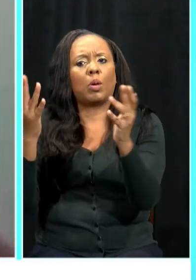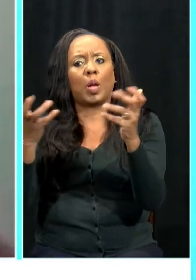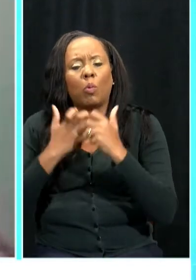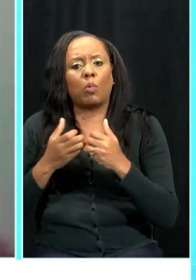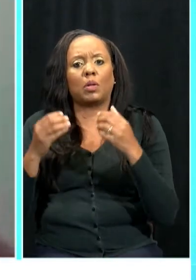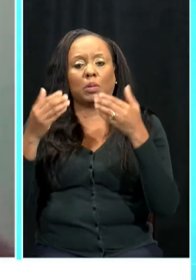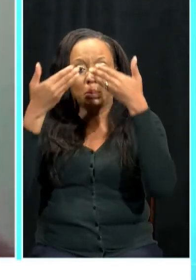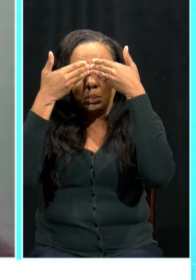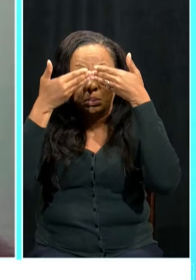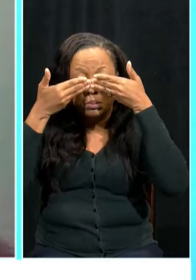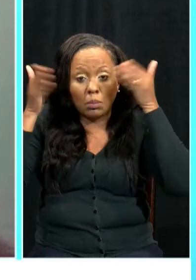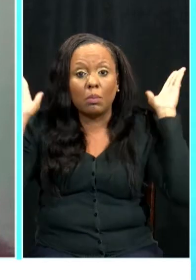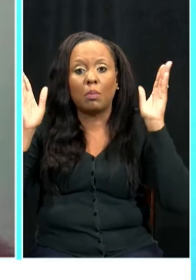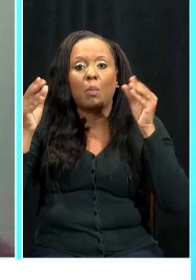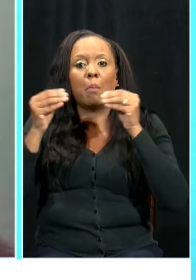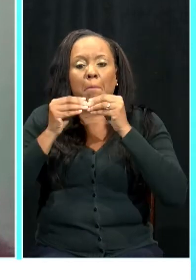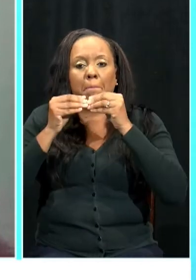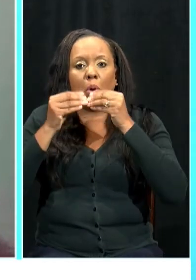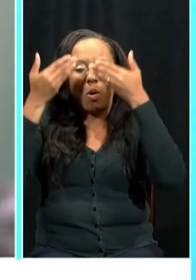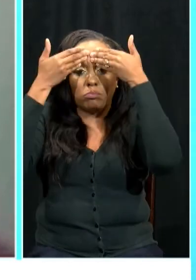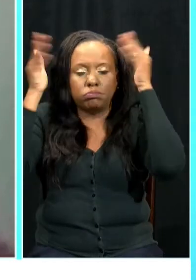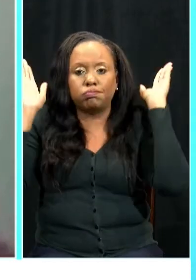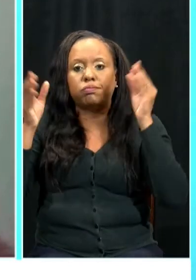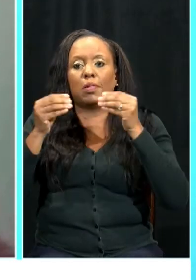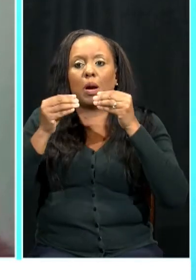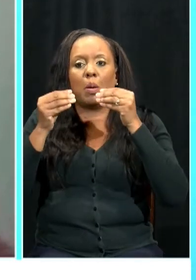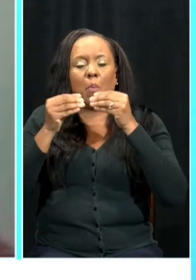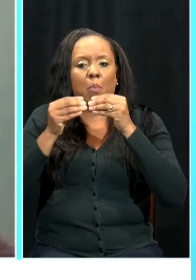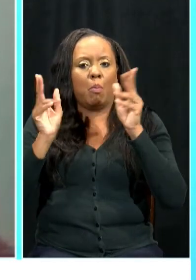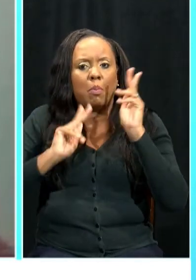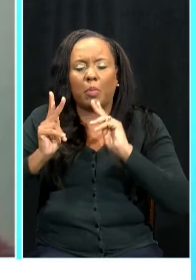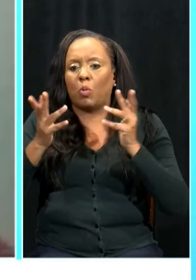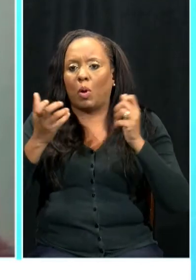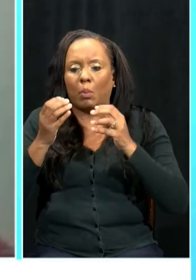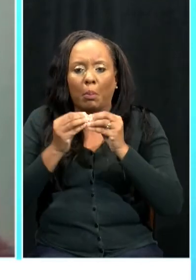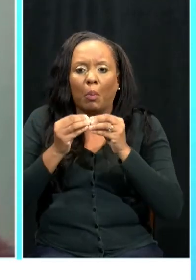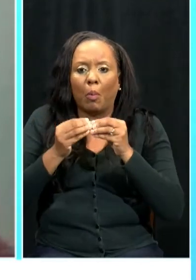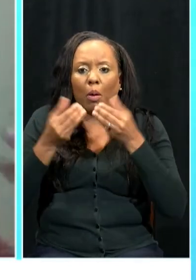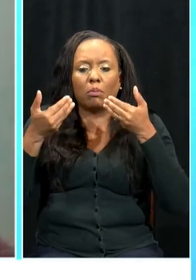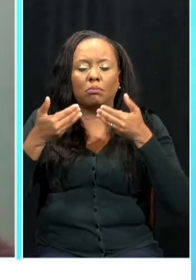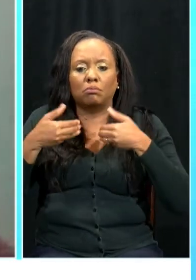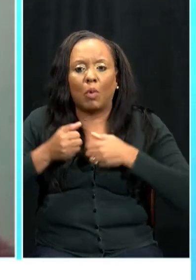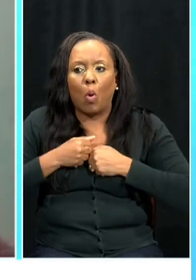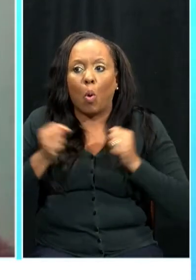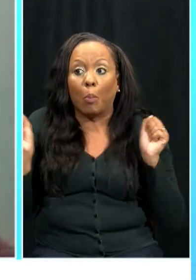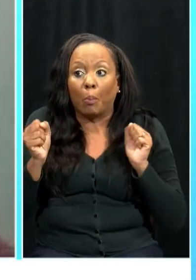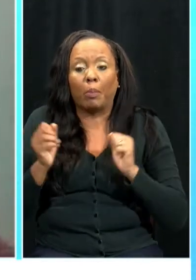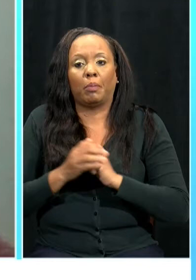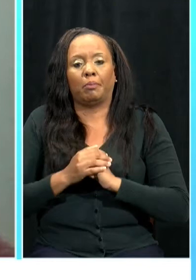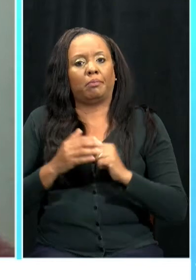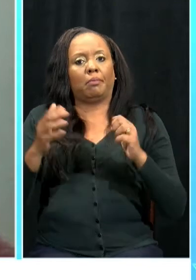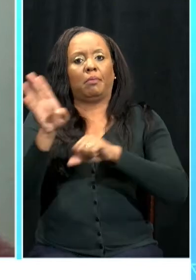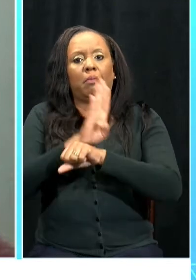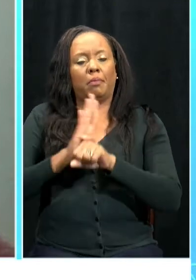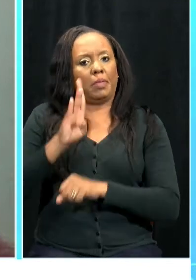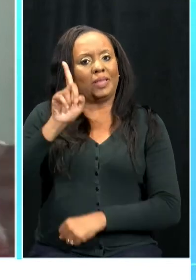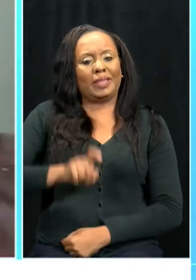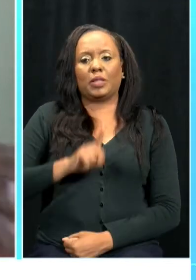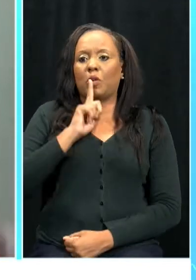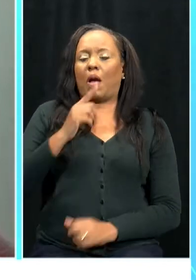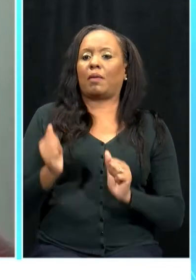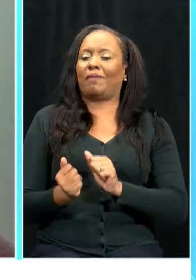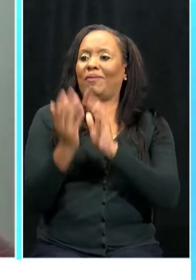larger national interest, that there's a reality that Barbados as a country has to face.